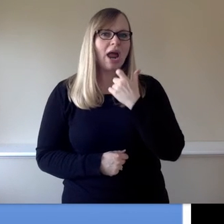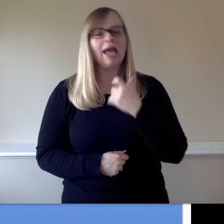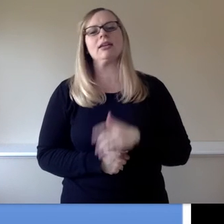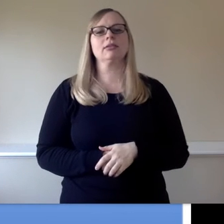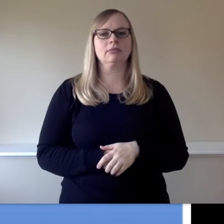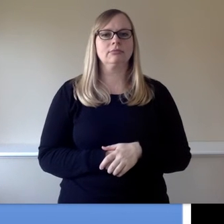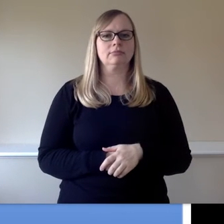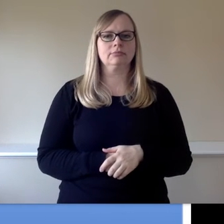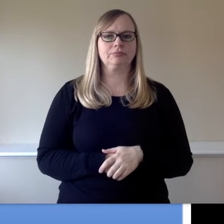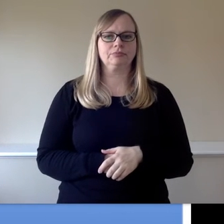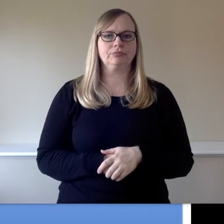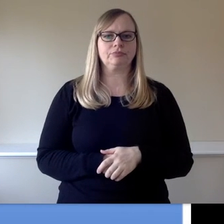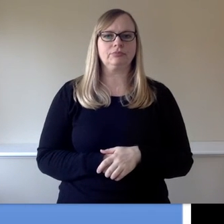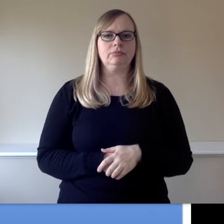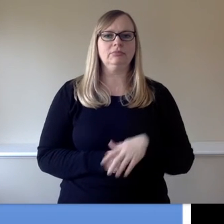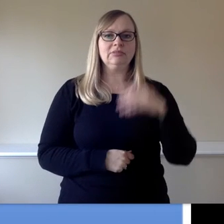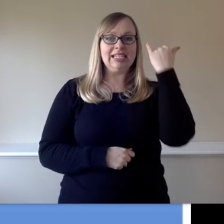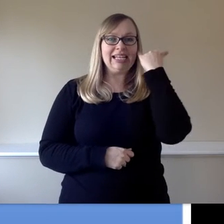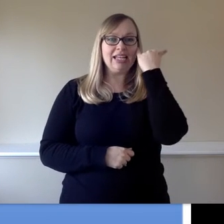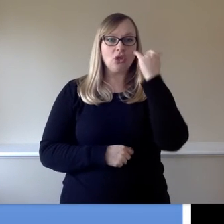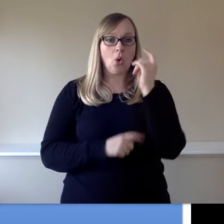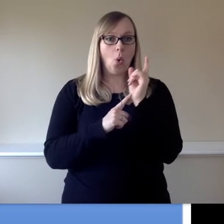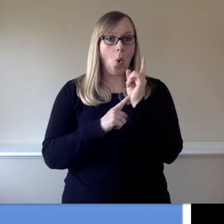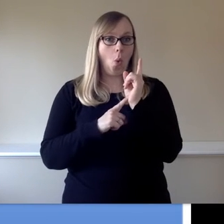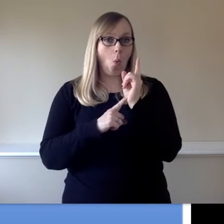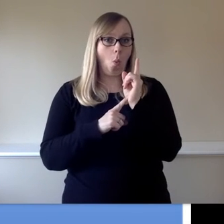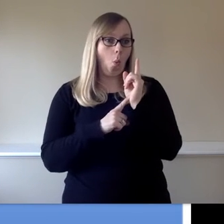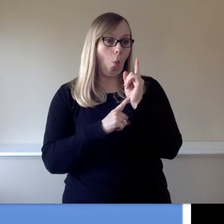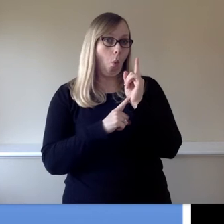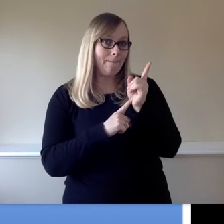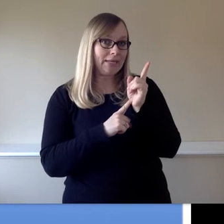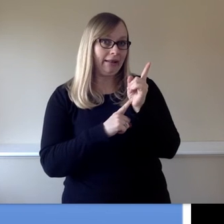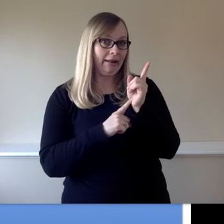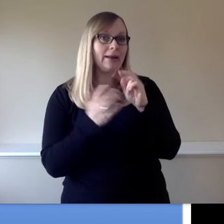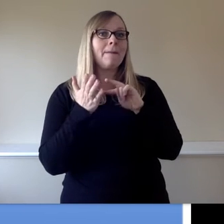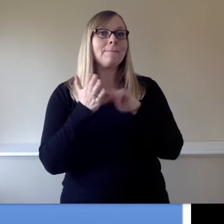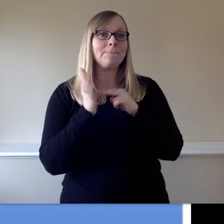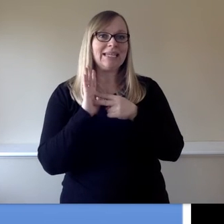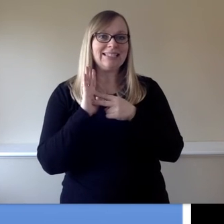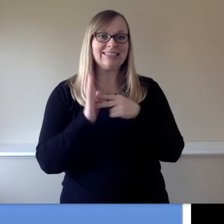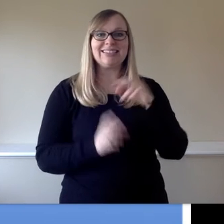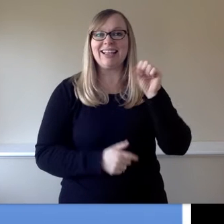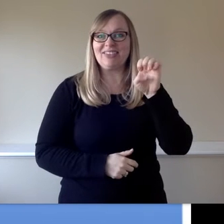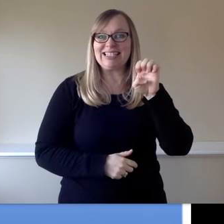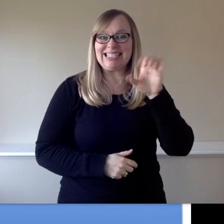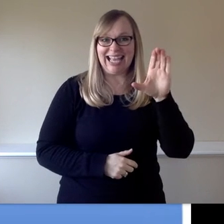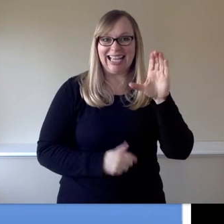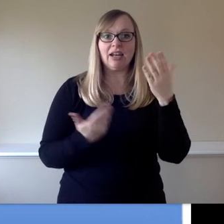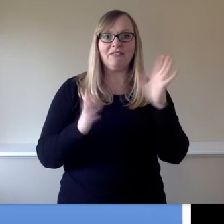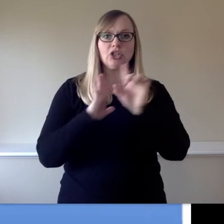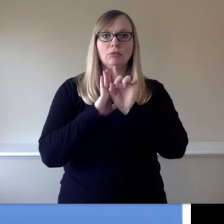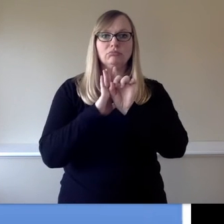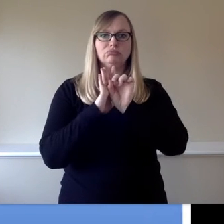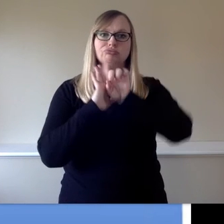clock, one little minute, that second hand has gone all the way around the clock very quickly.